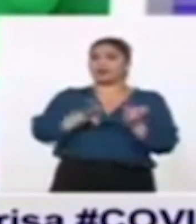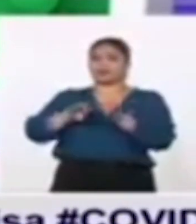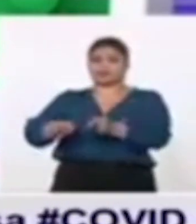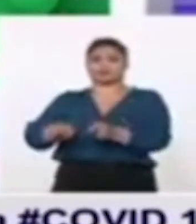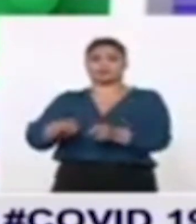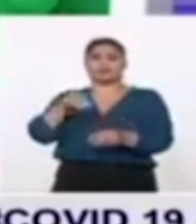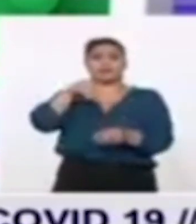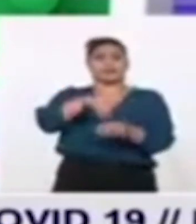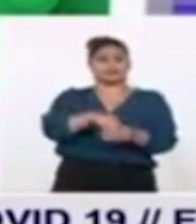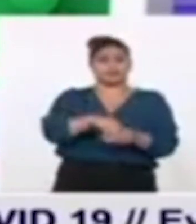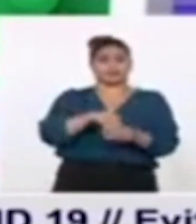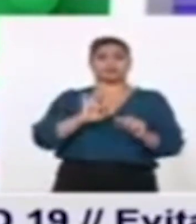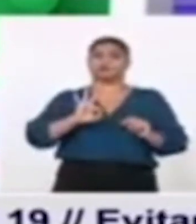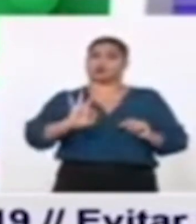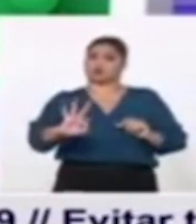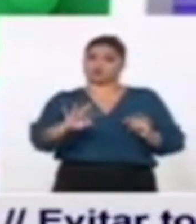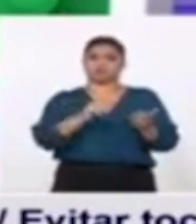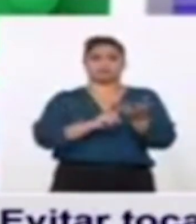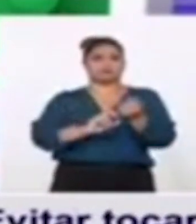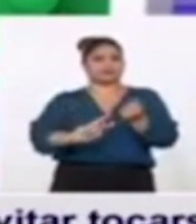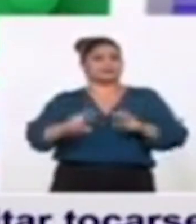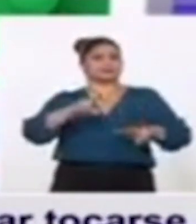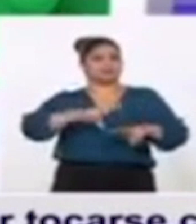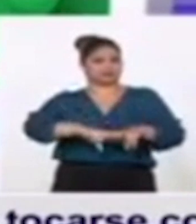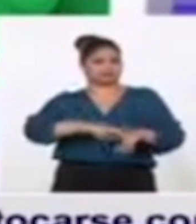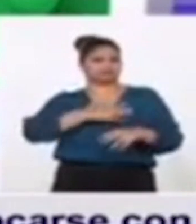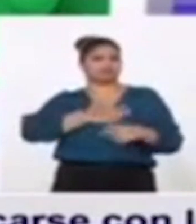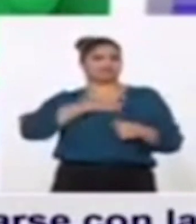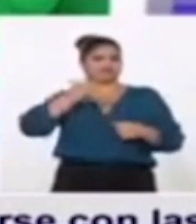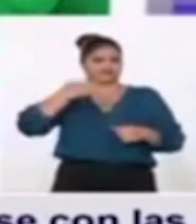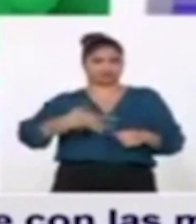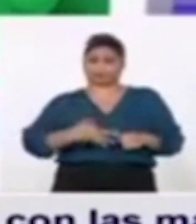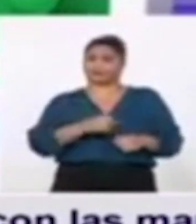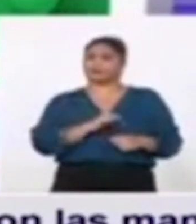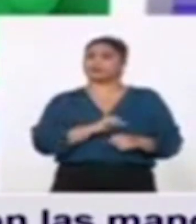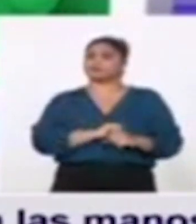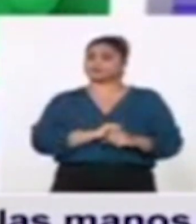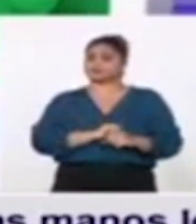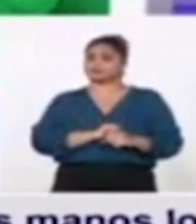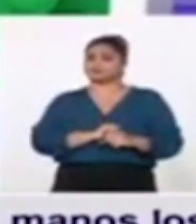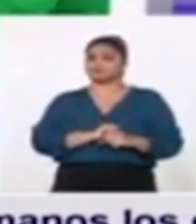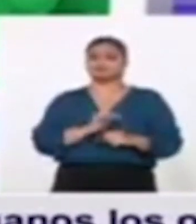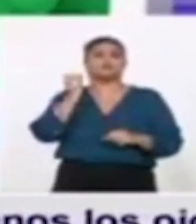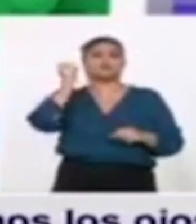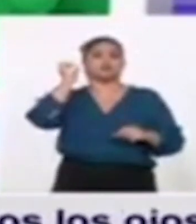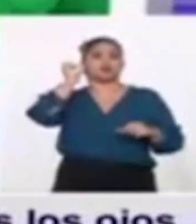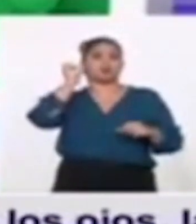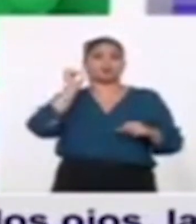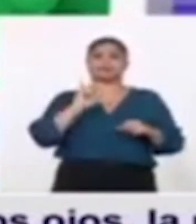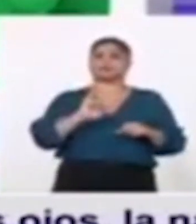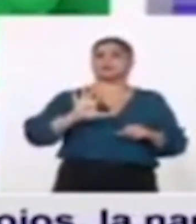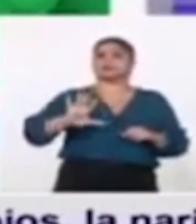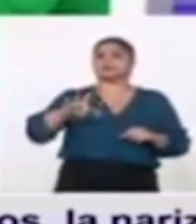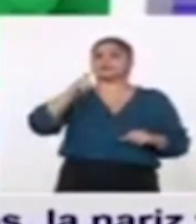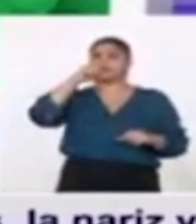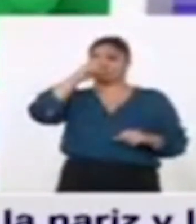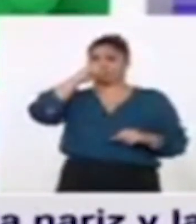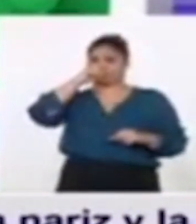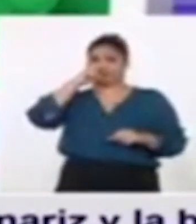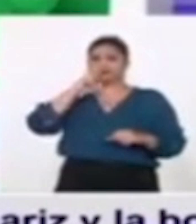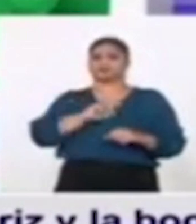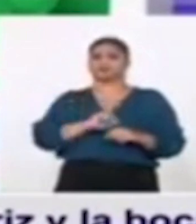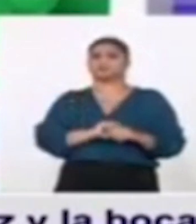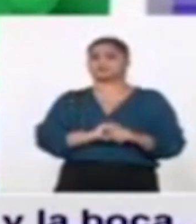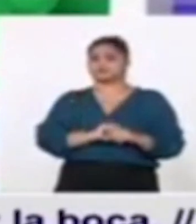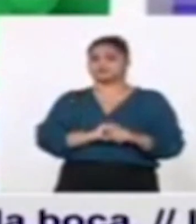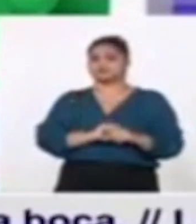with the disease, a figure that doubled the previous record registered in February when 108 persons